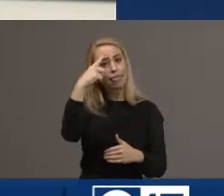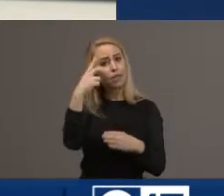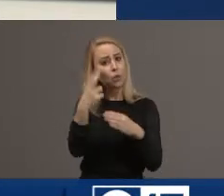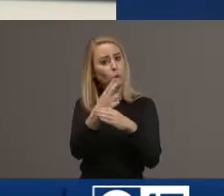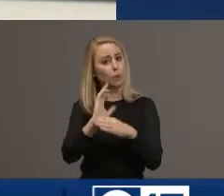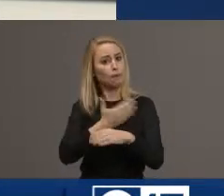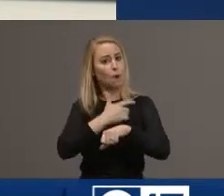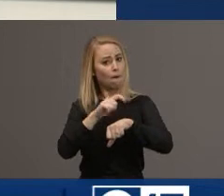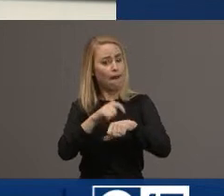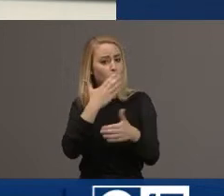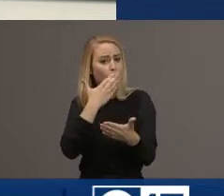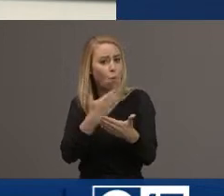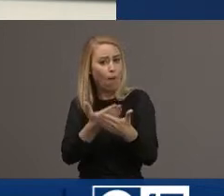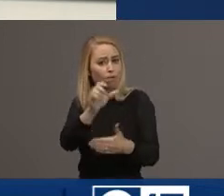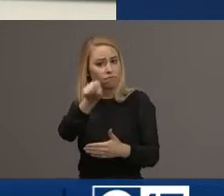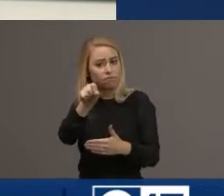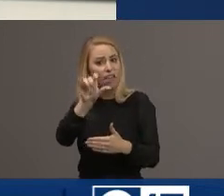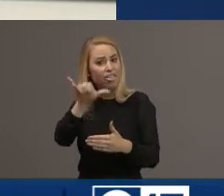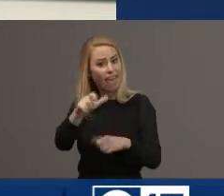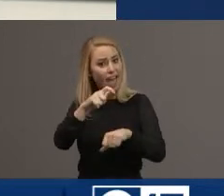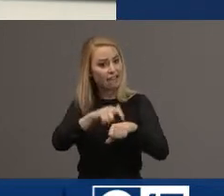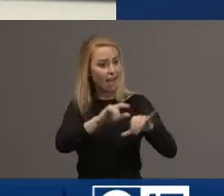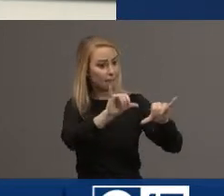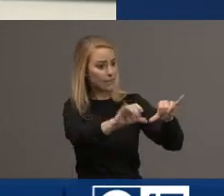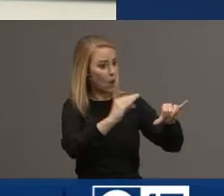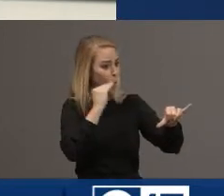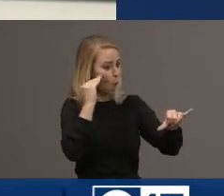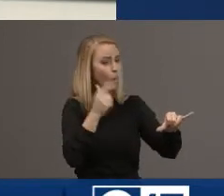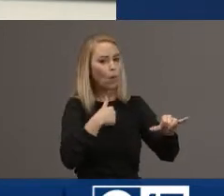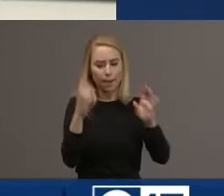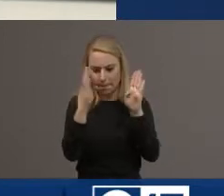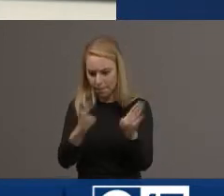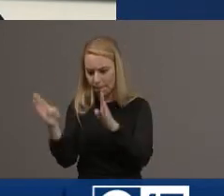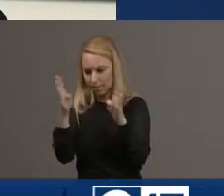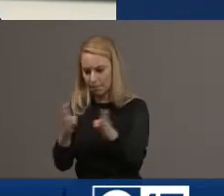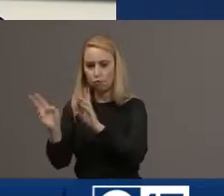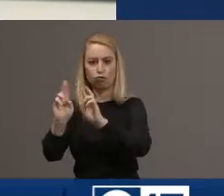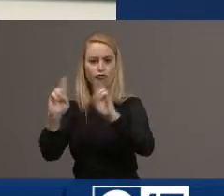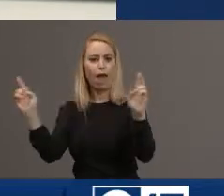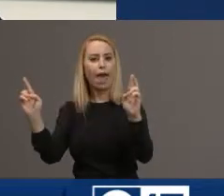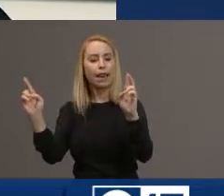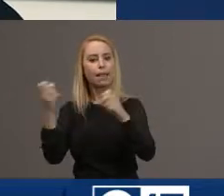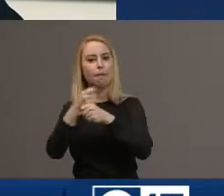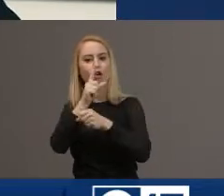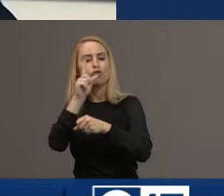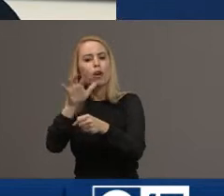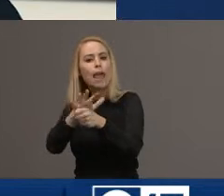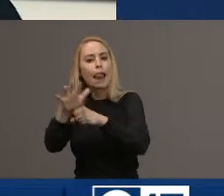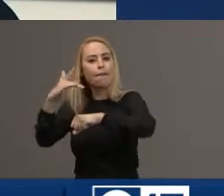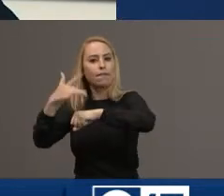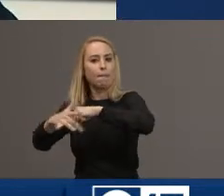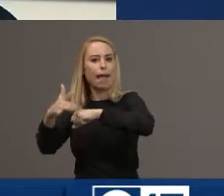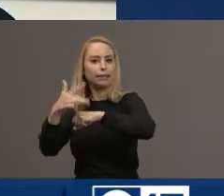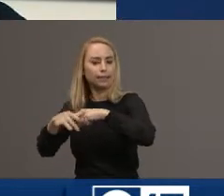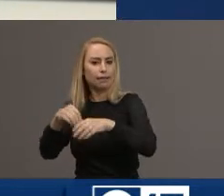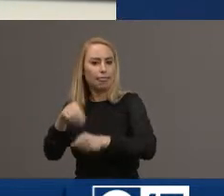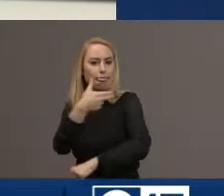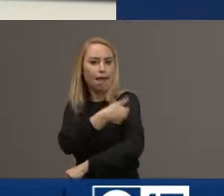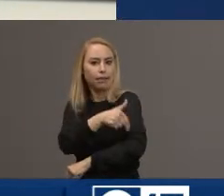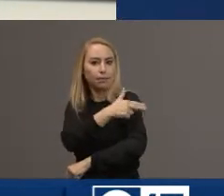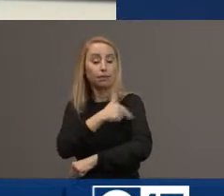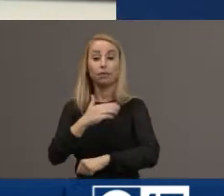time was building that capacity so that we could care for people. If you look at some of the slides I showed earlier in